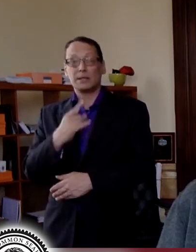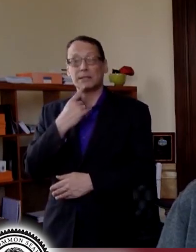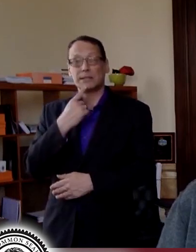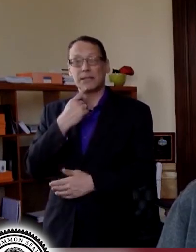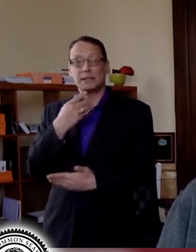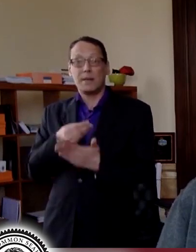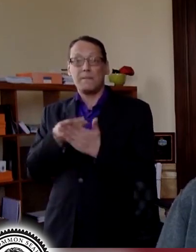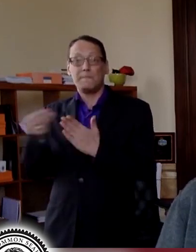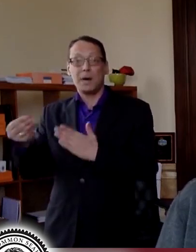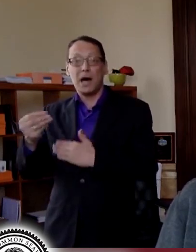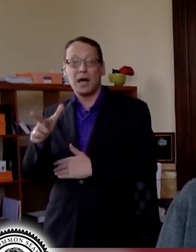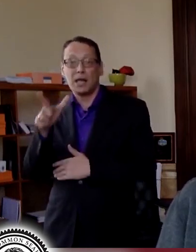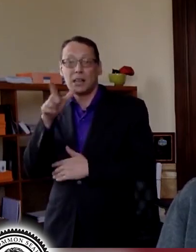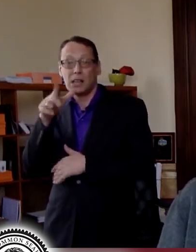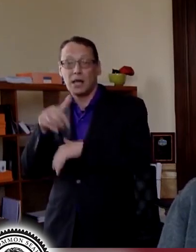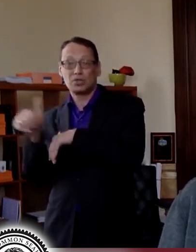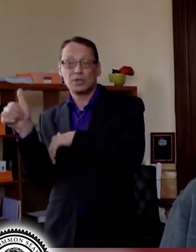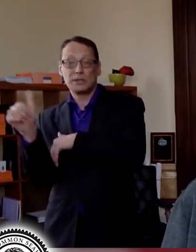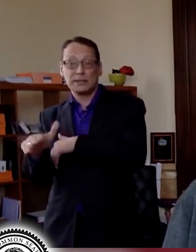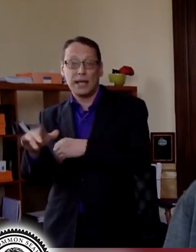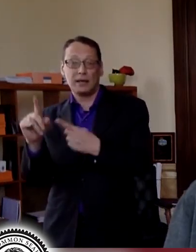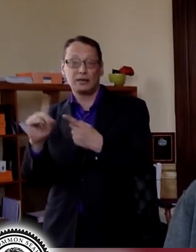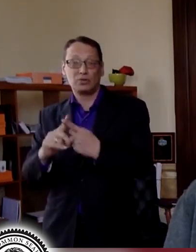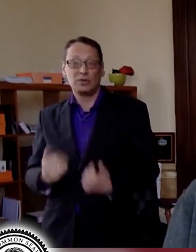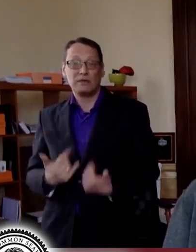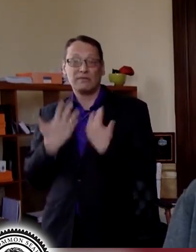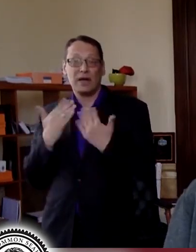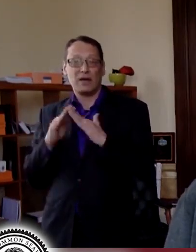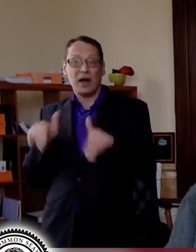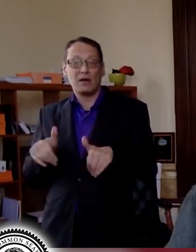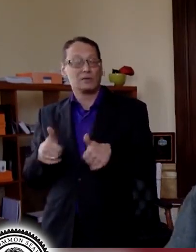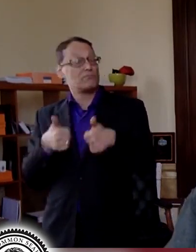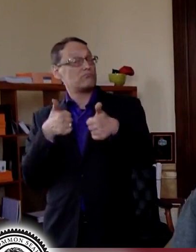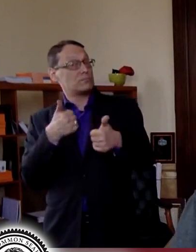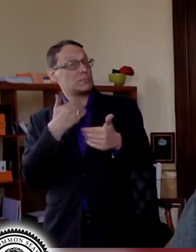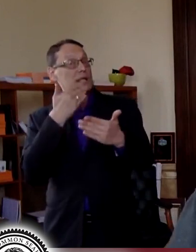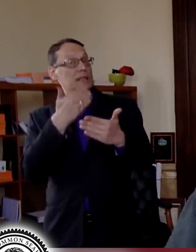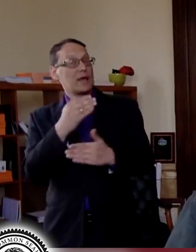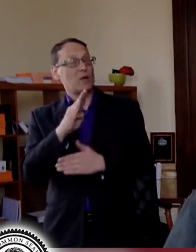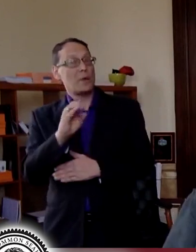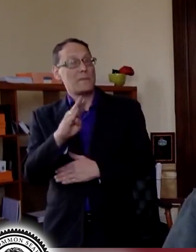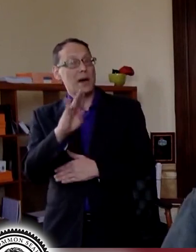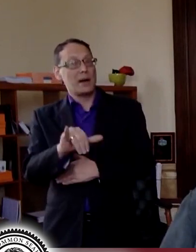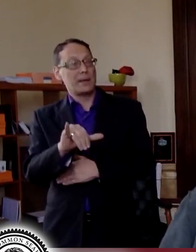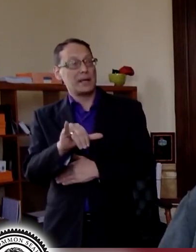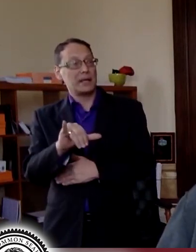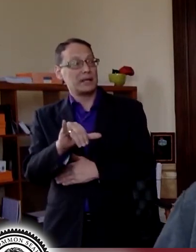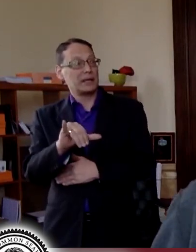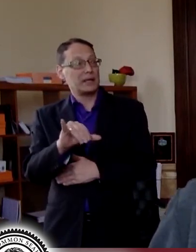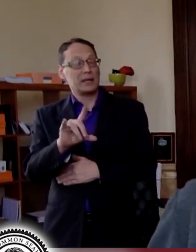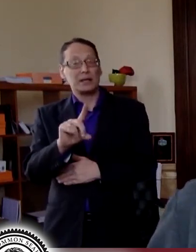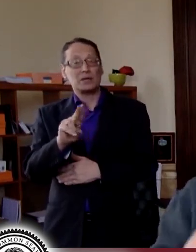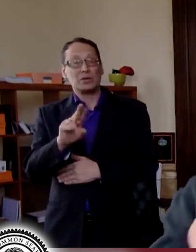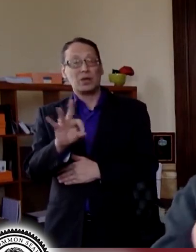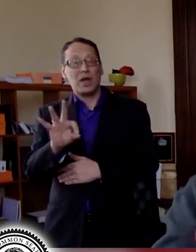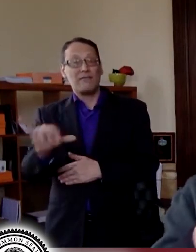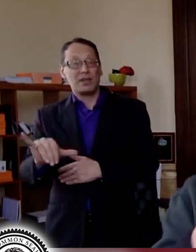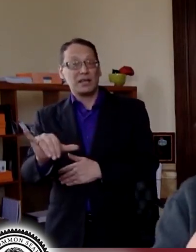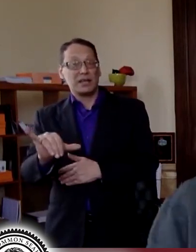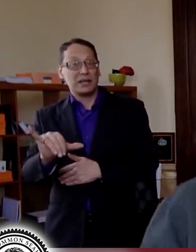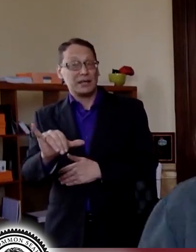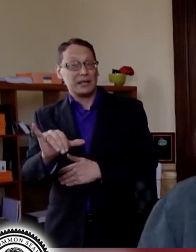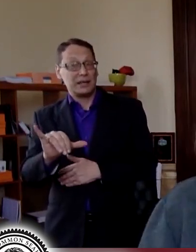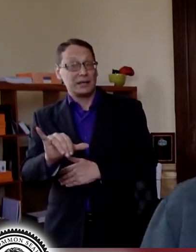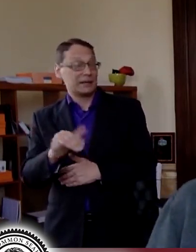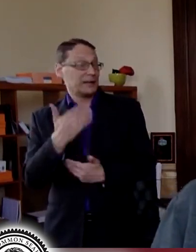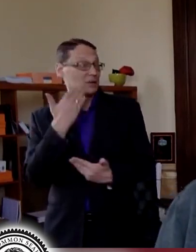them lunch and send it to the firehouse or police station. Hey, Bobby, that's a great idea. Is that Bobby Duffy? No, I don't know, Bobby. I don't know what We don't know. last name